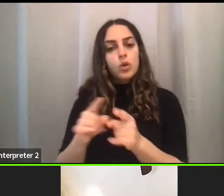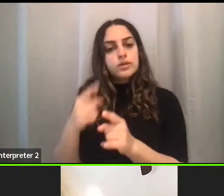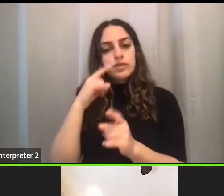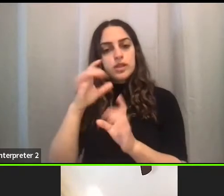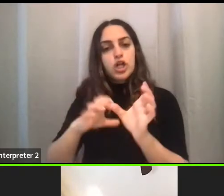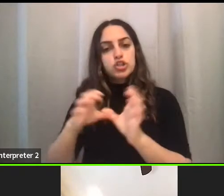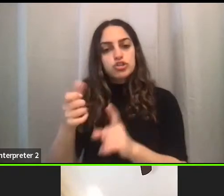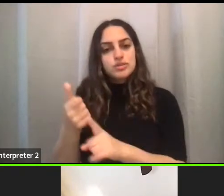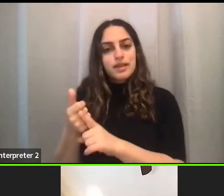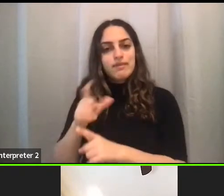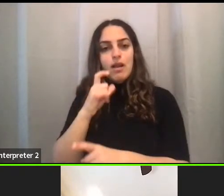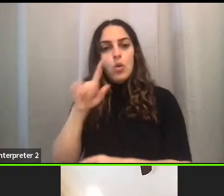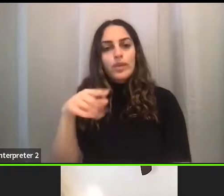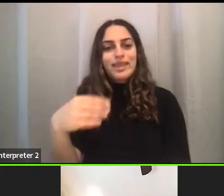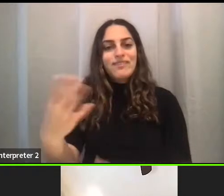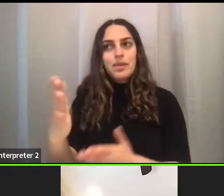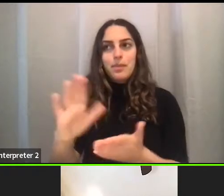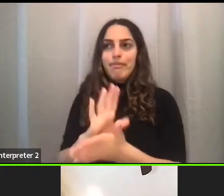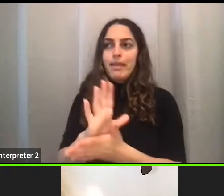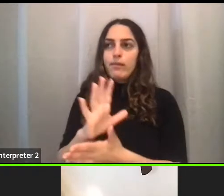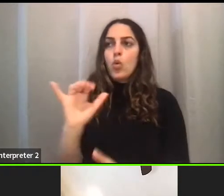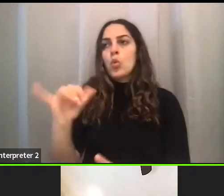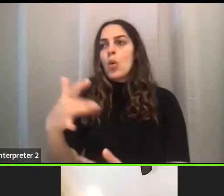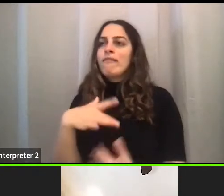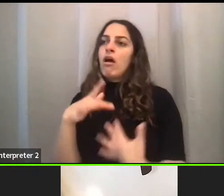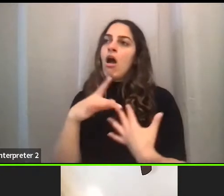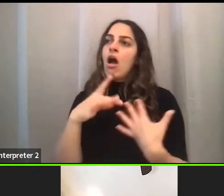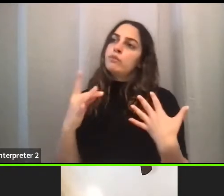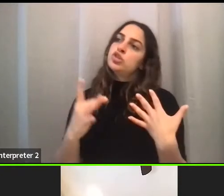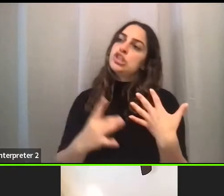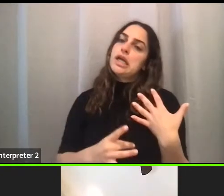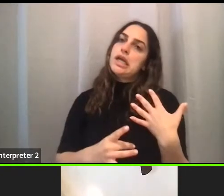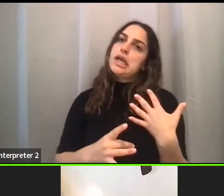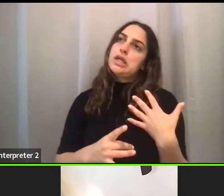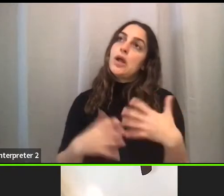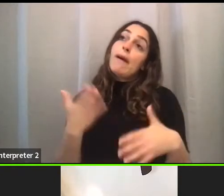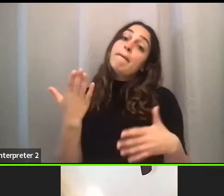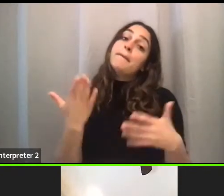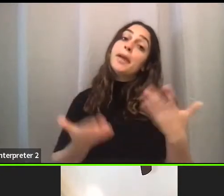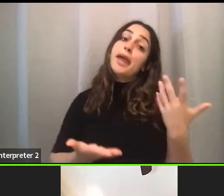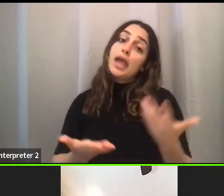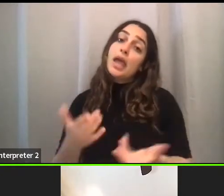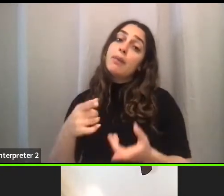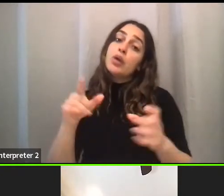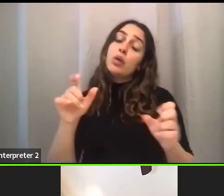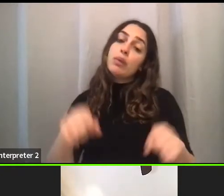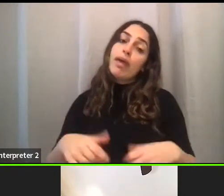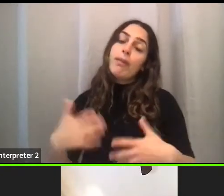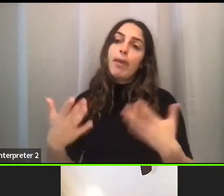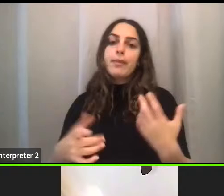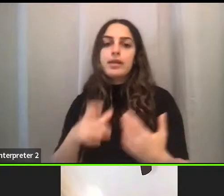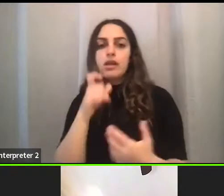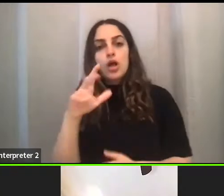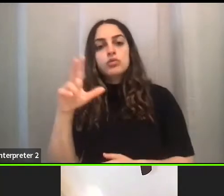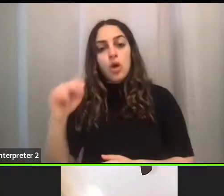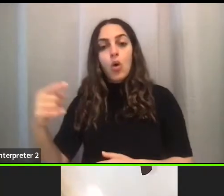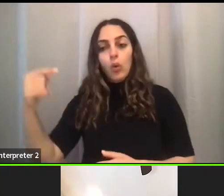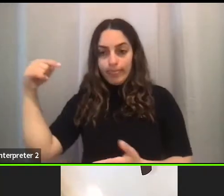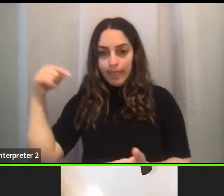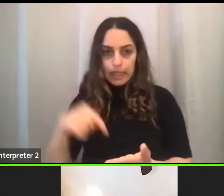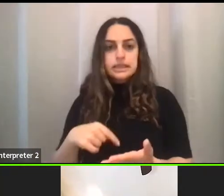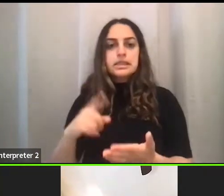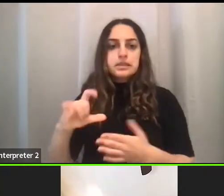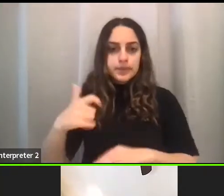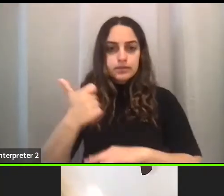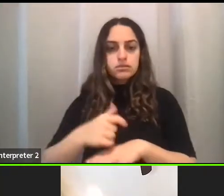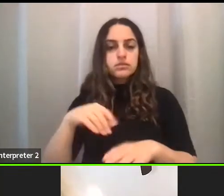giving them a piece of paper that they have an option to maybe you can use this and maybe you not know this has been implemented inside of the